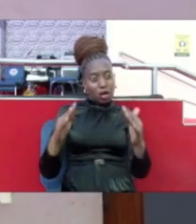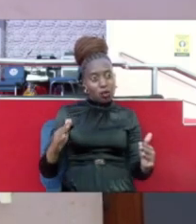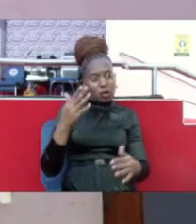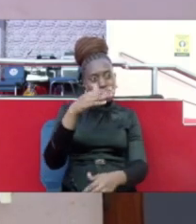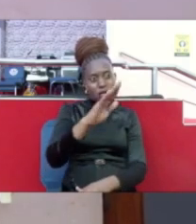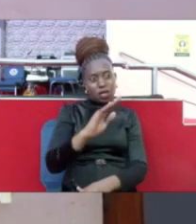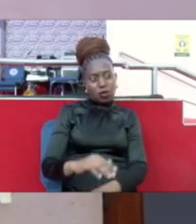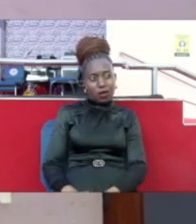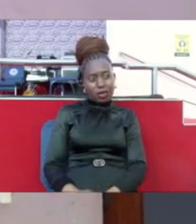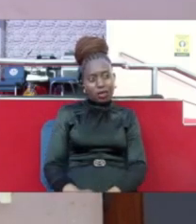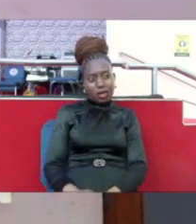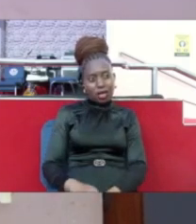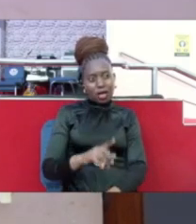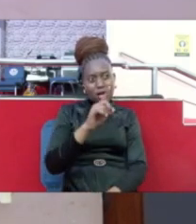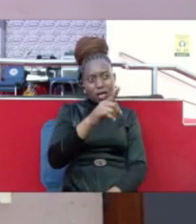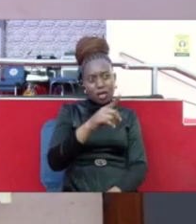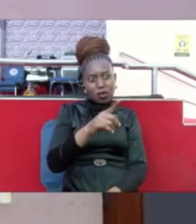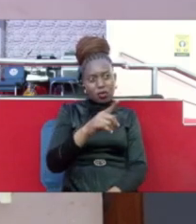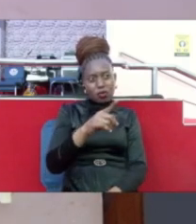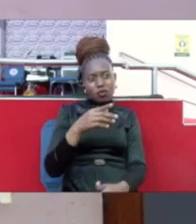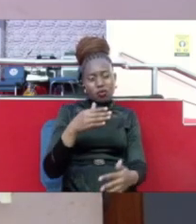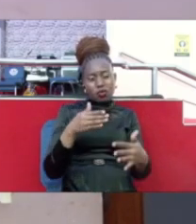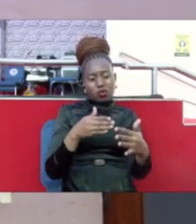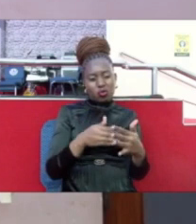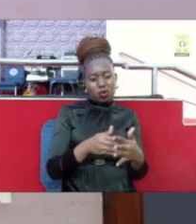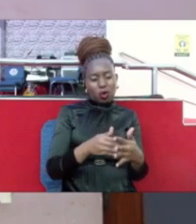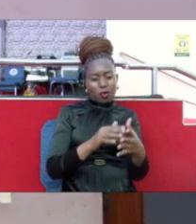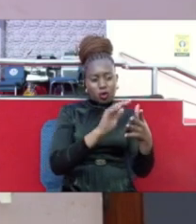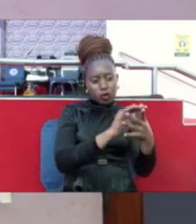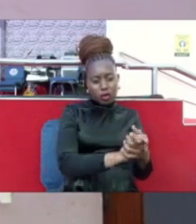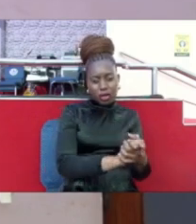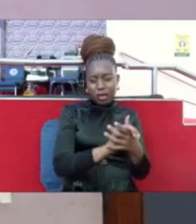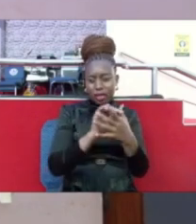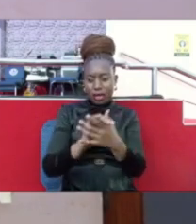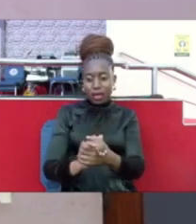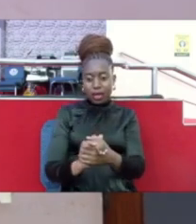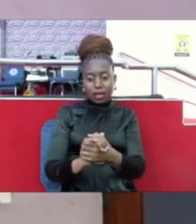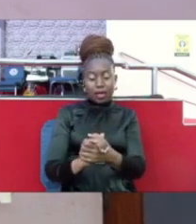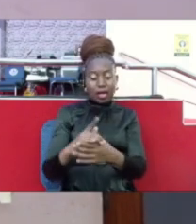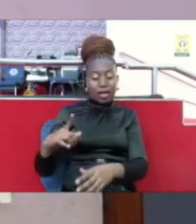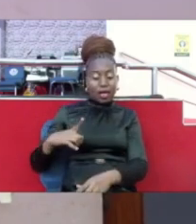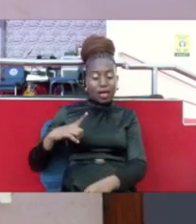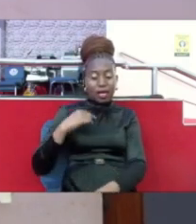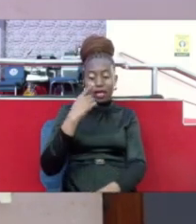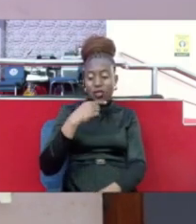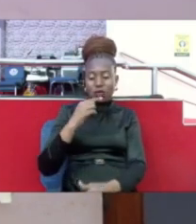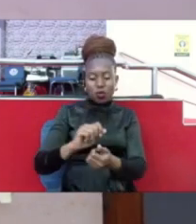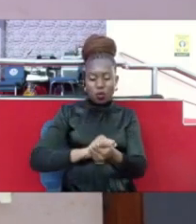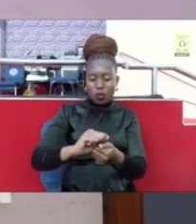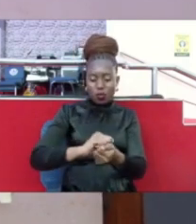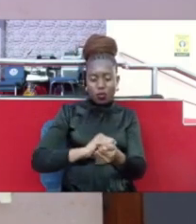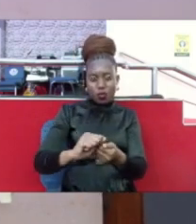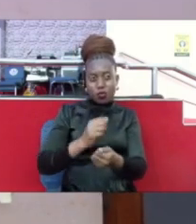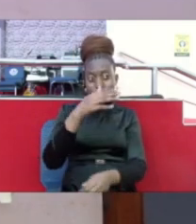the ladies that are washing their clothes, hello? Je, huwa mnawasalimia wale kina dada ambao wanafua? Do you ever invite them to a ladies meeting?